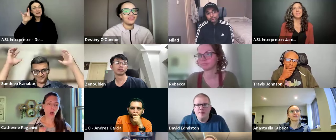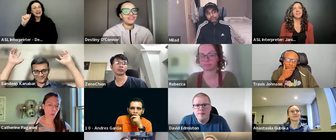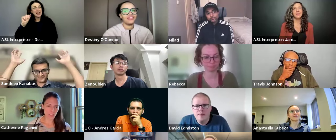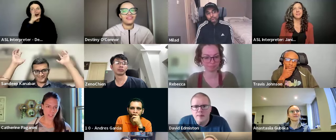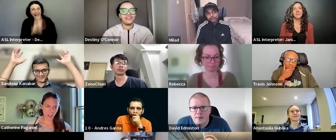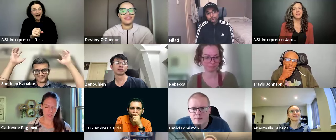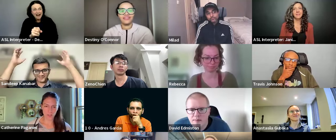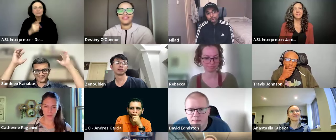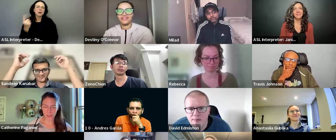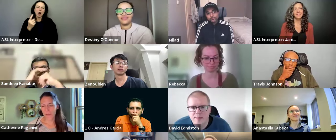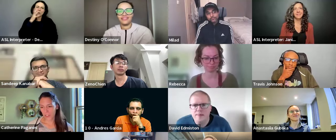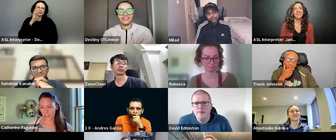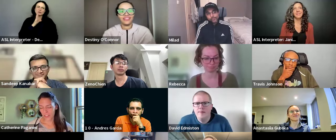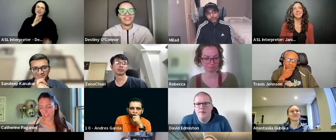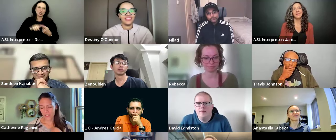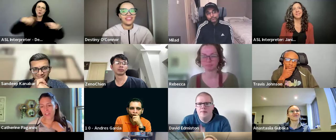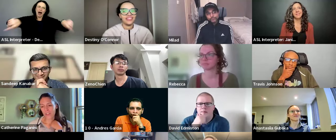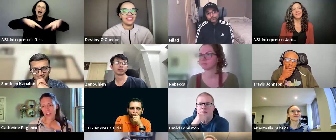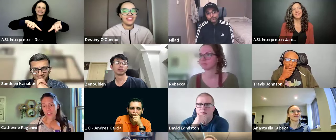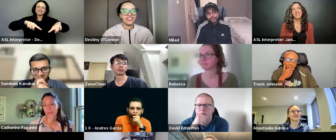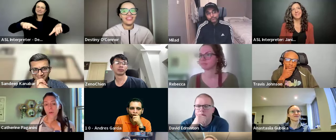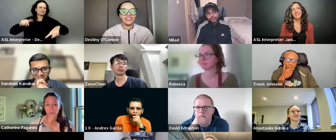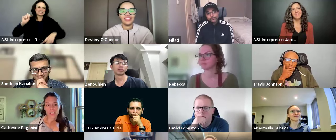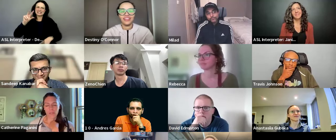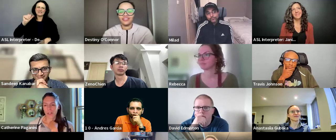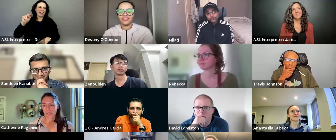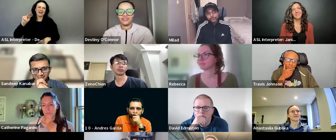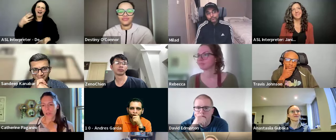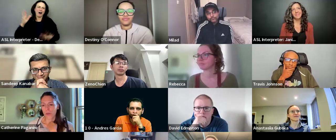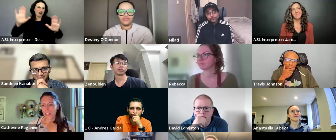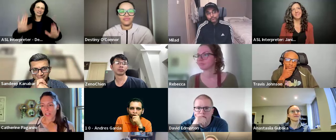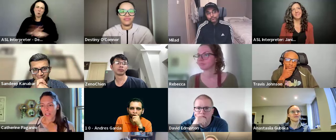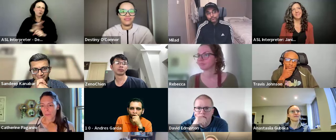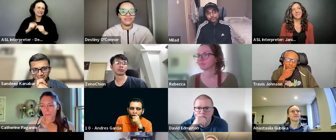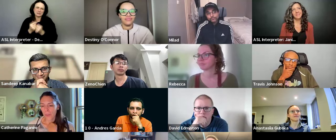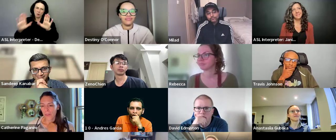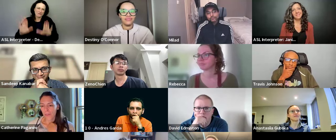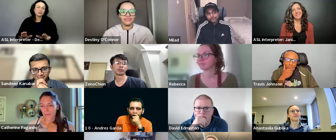are like, we're always going to talk to you. So she's just awesome, and the whole team is awesome. So